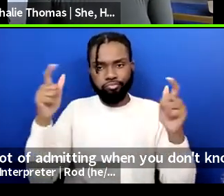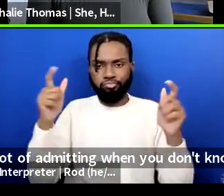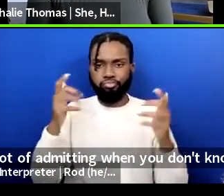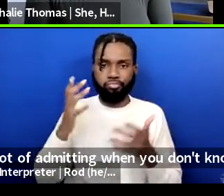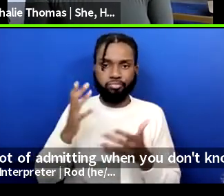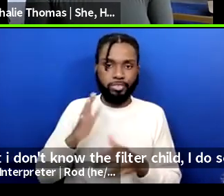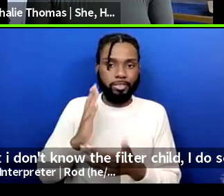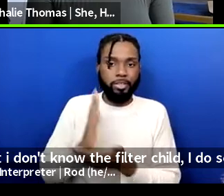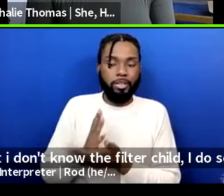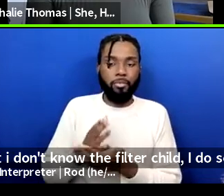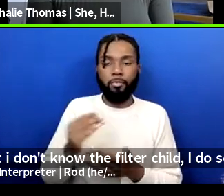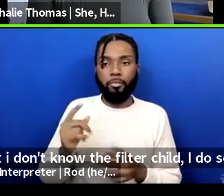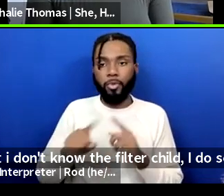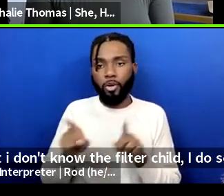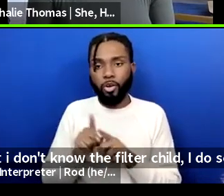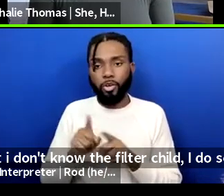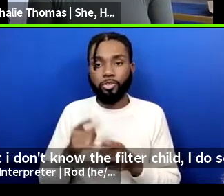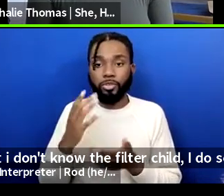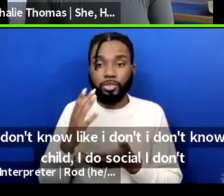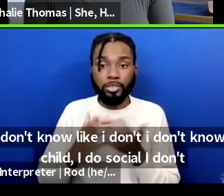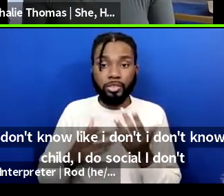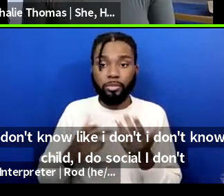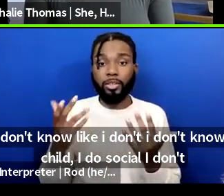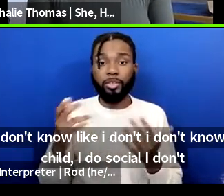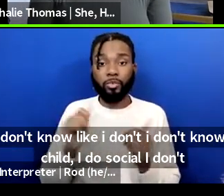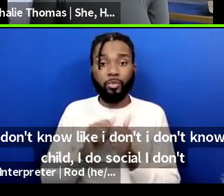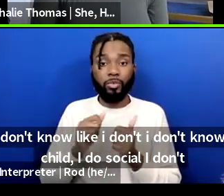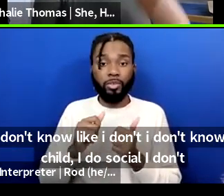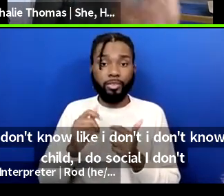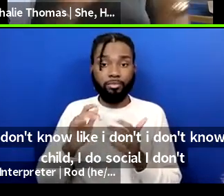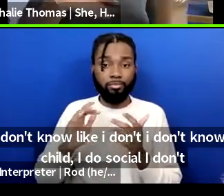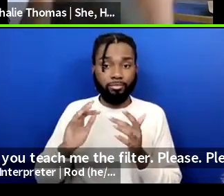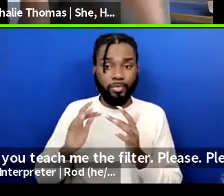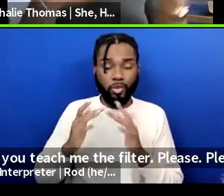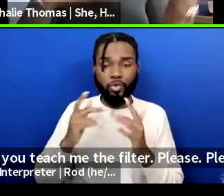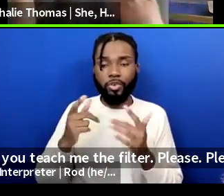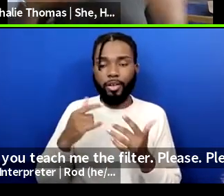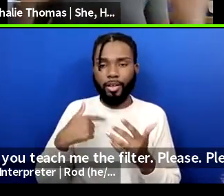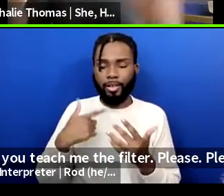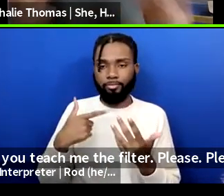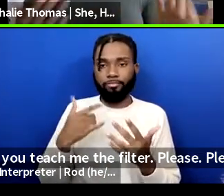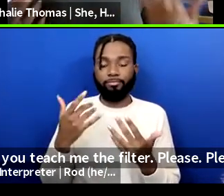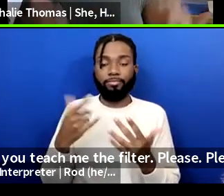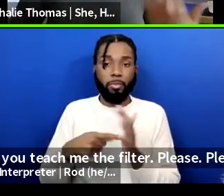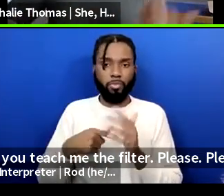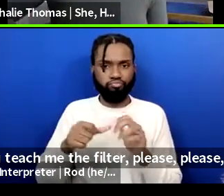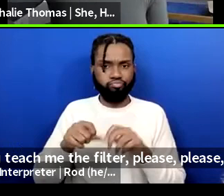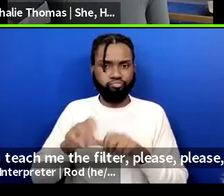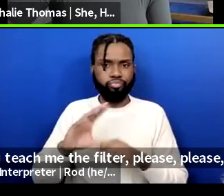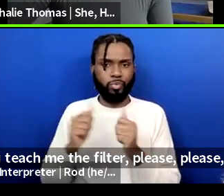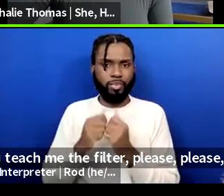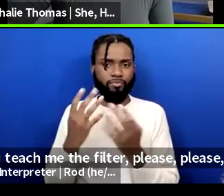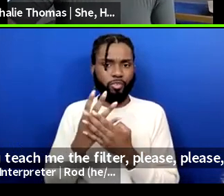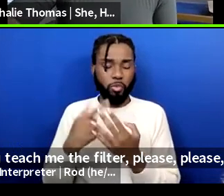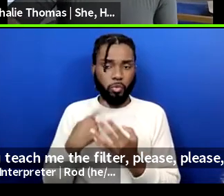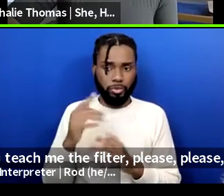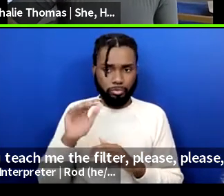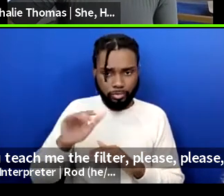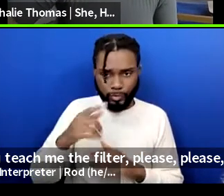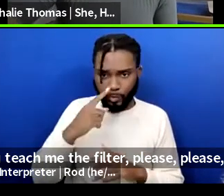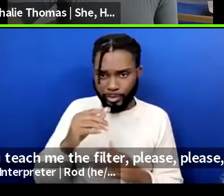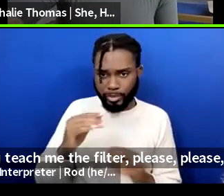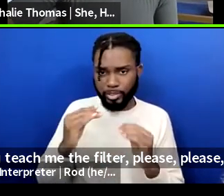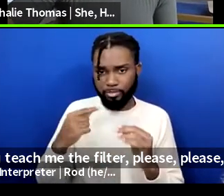do social, I don't. Can you teach me the filter, please? Please. There's that also happens, you know?